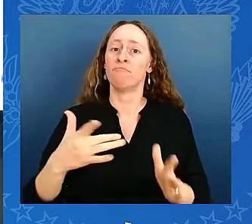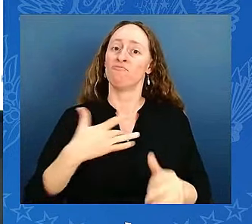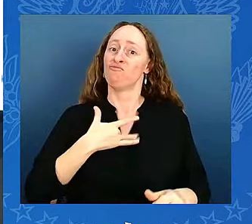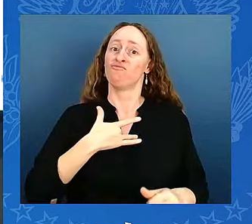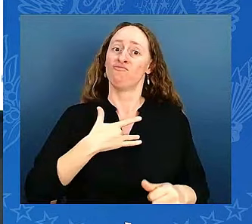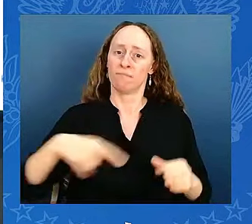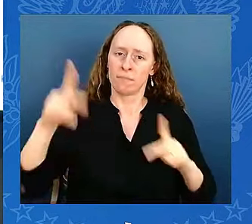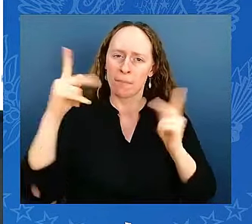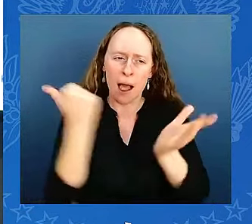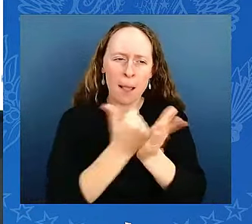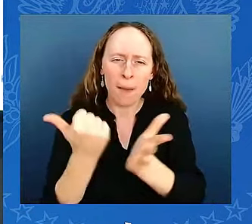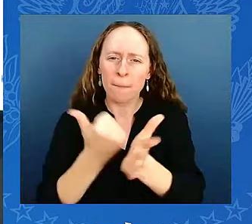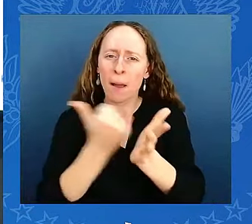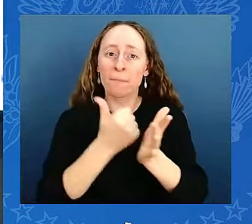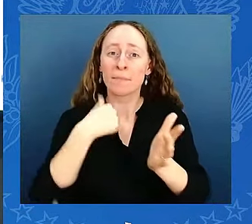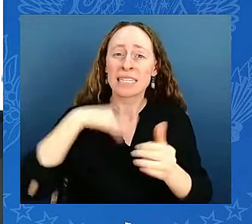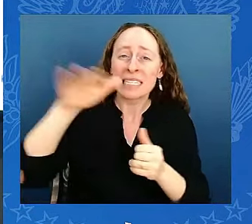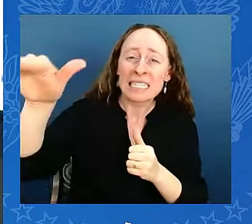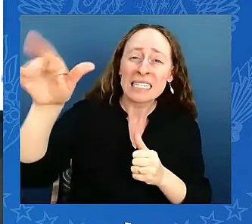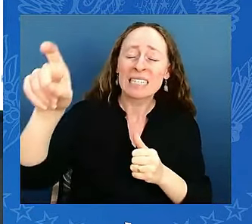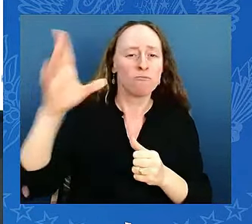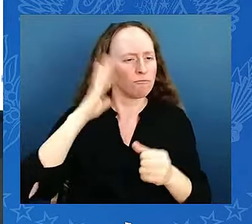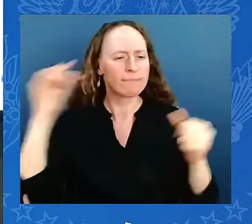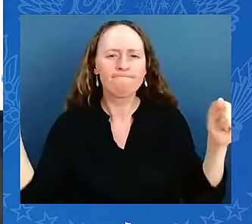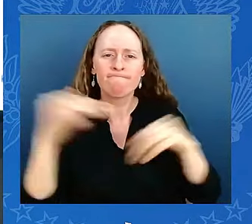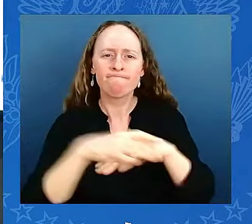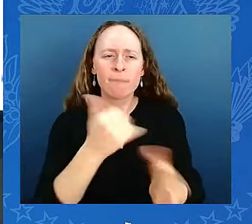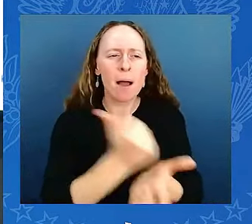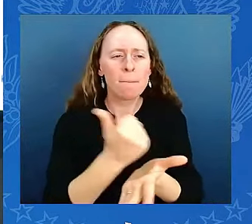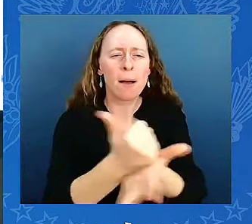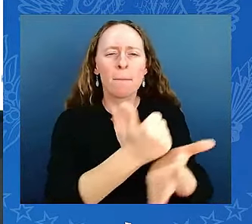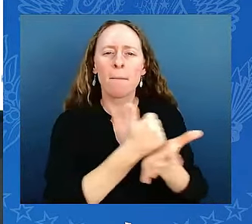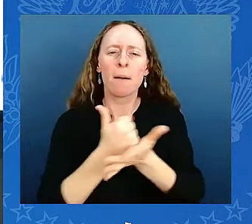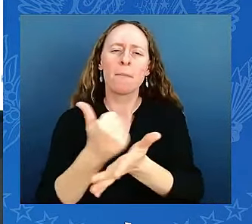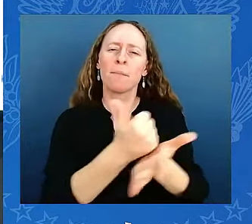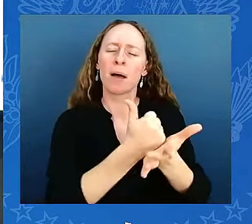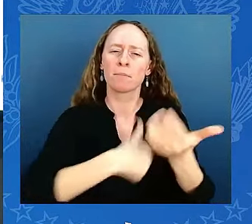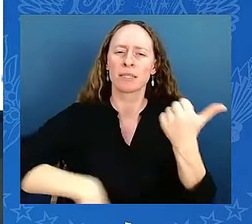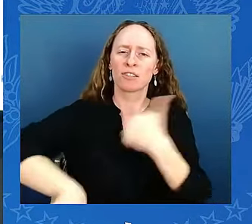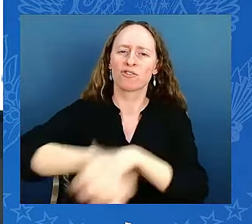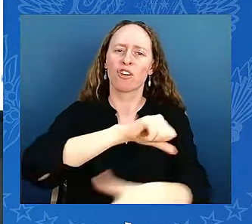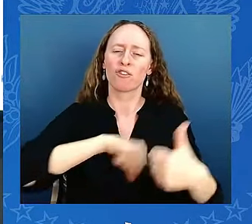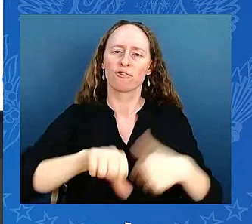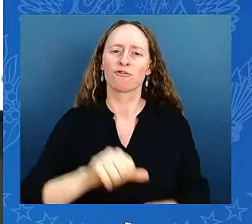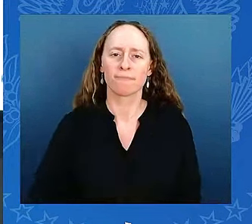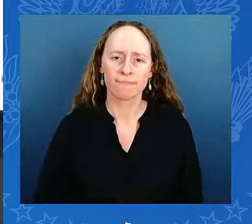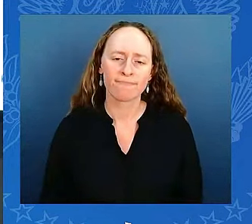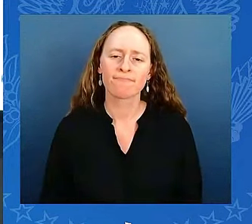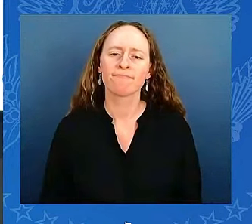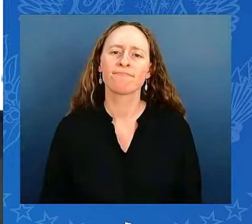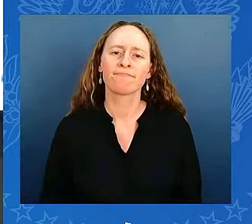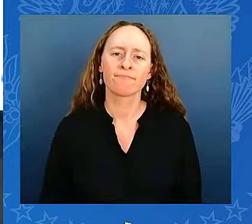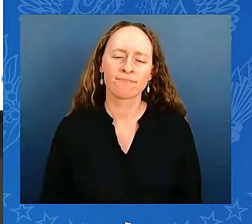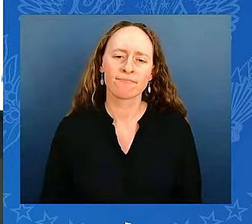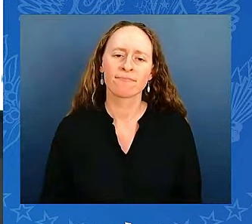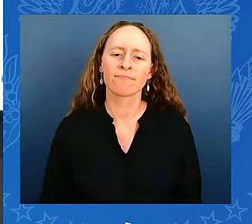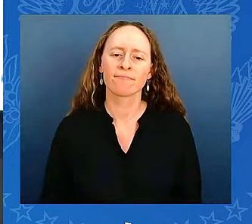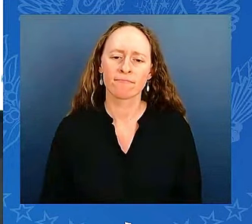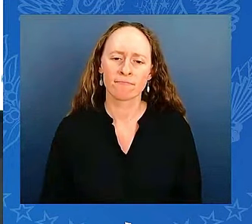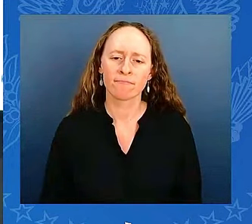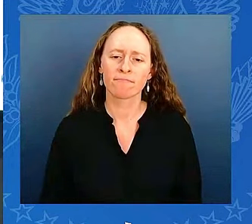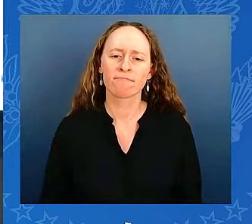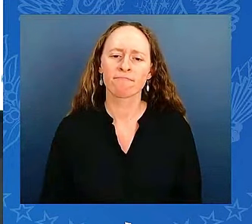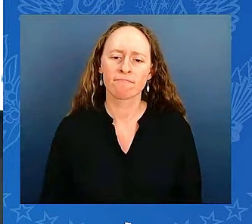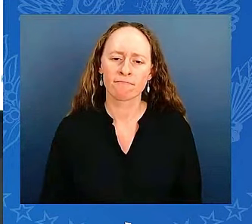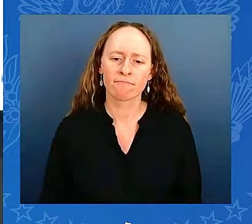they're neighbors. I think we underestimate that. That's why one of the things I did with all I put in place in terms of